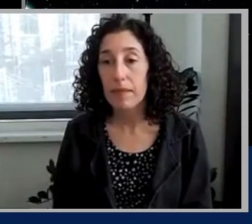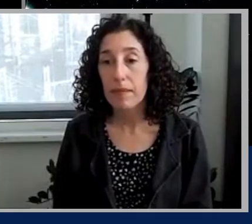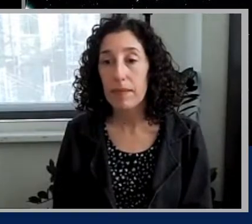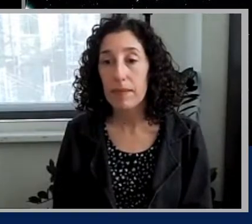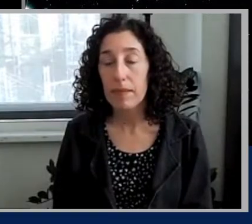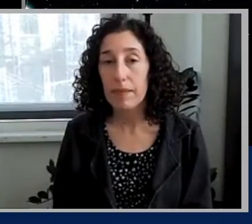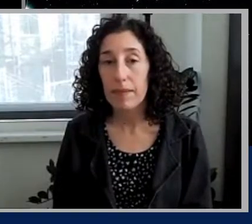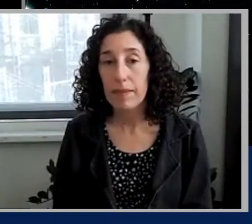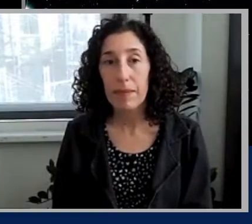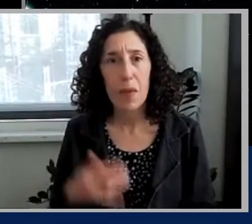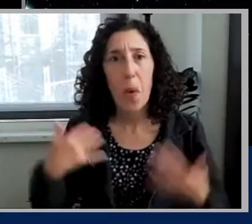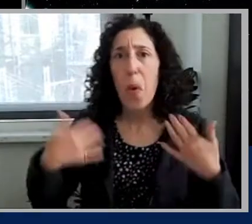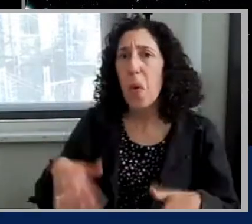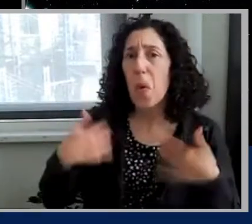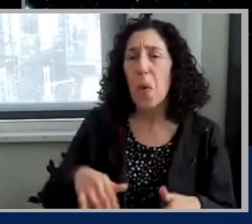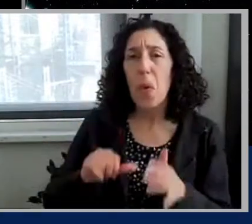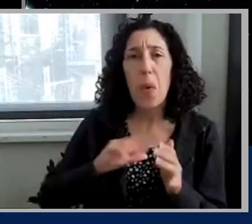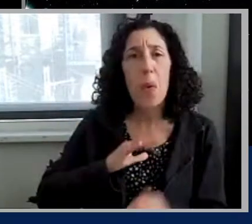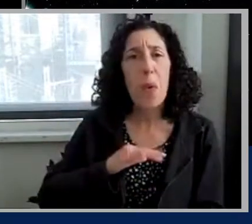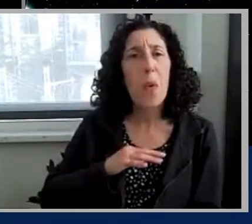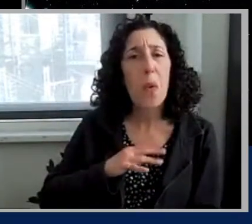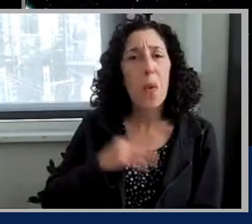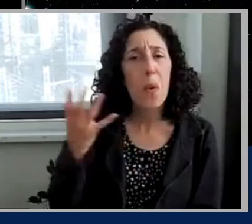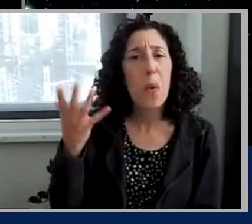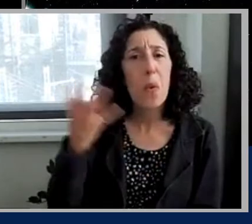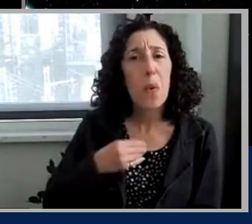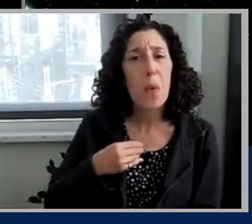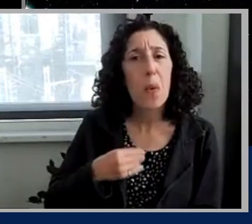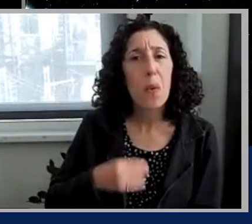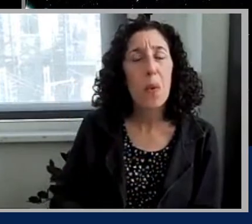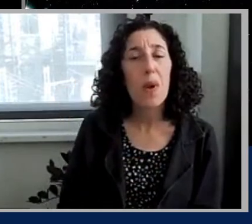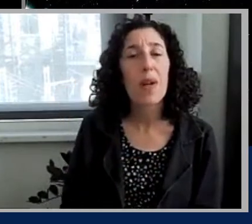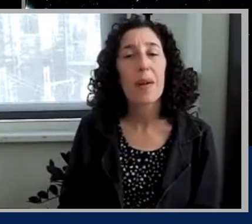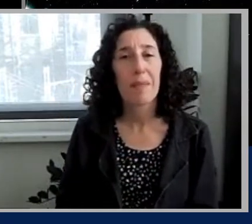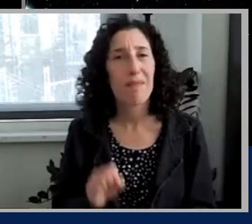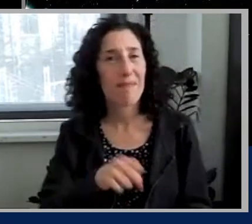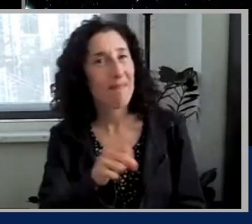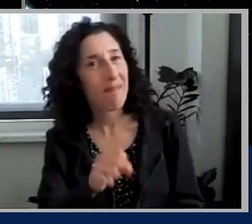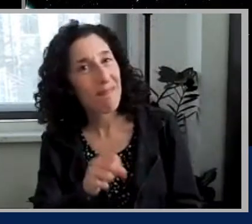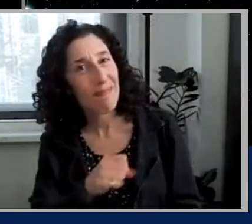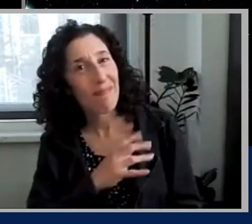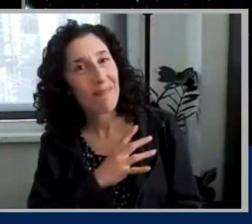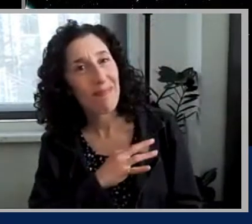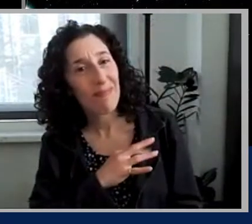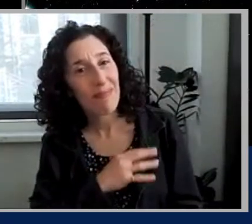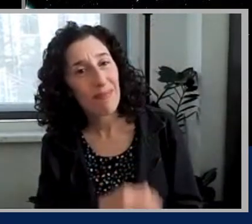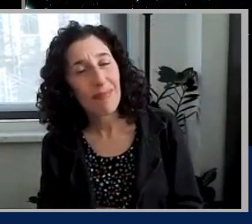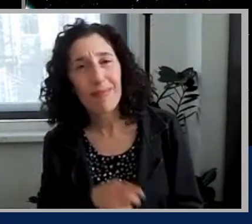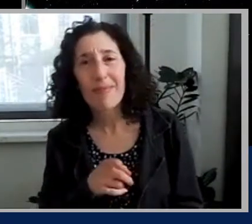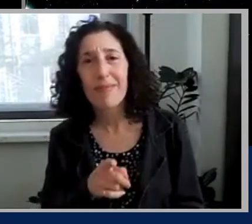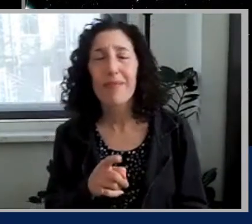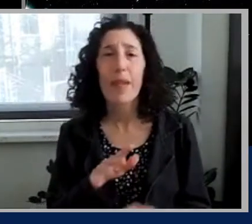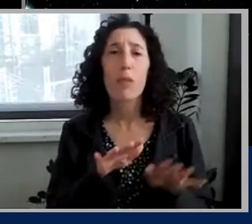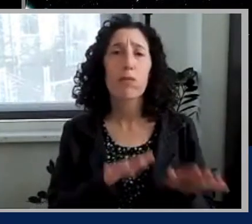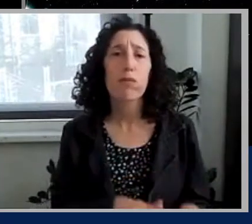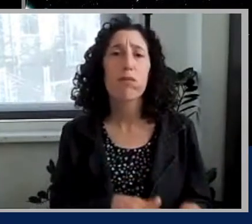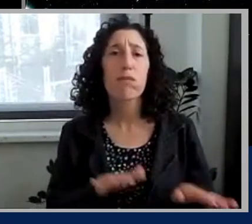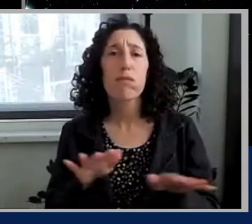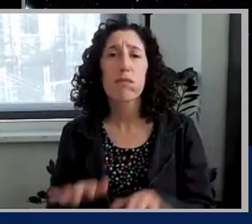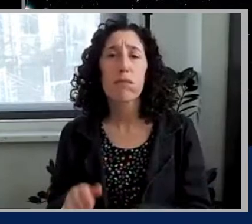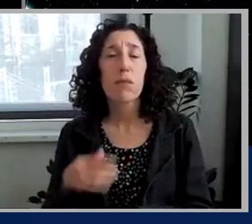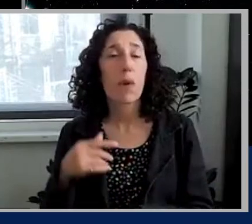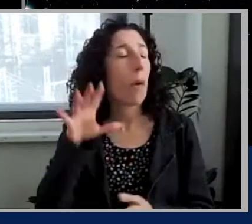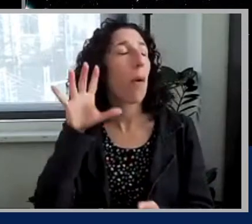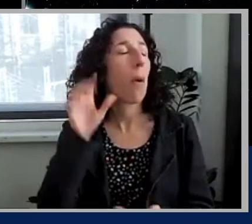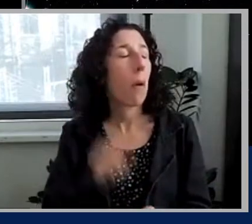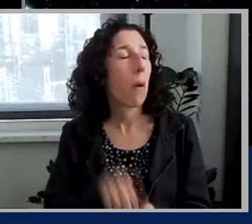That's incredible. I kind of want that in It my really is. Calm app to fall asleep to. Me